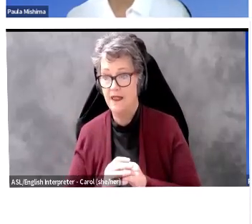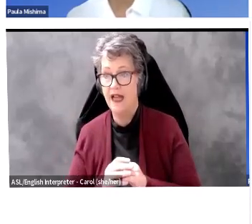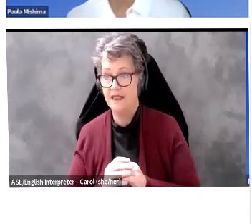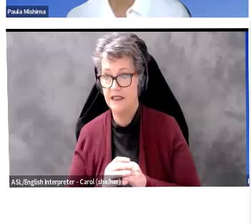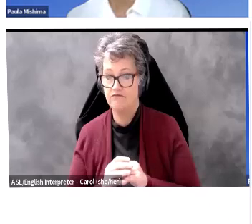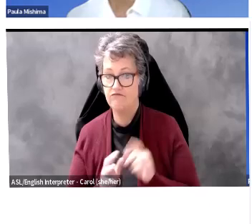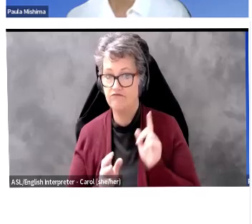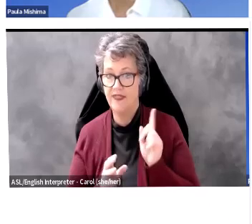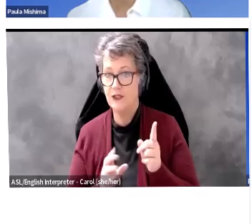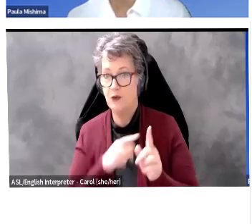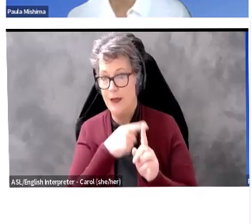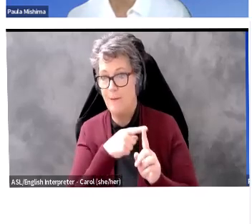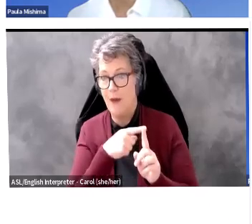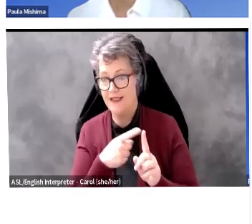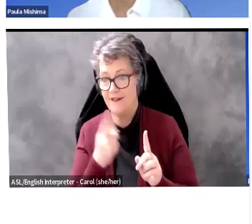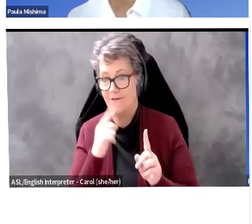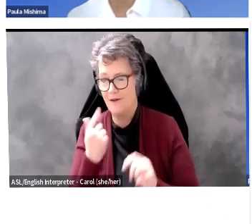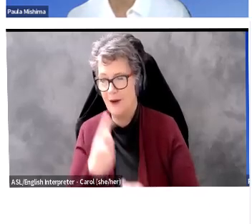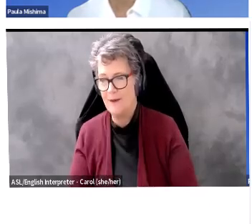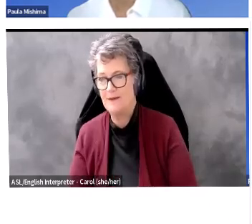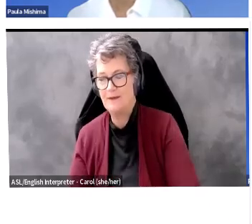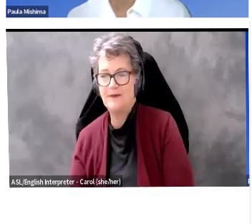this will be a positive thing for everybody.